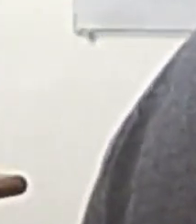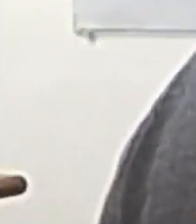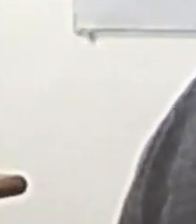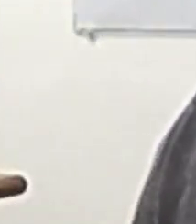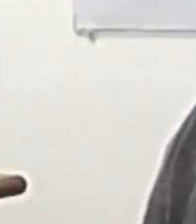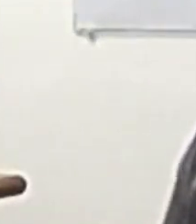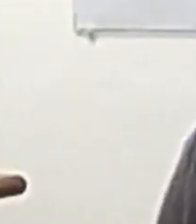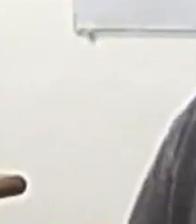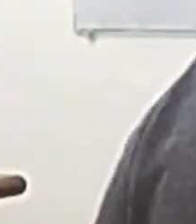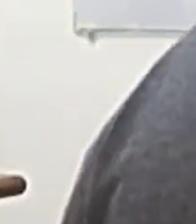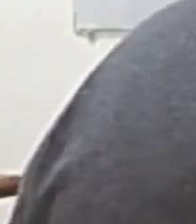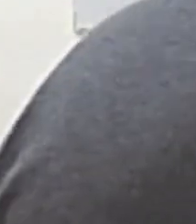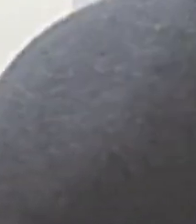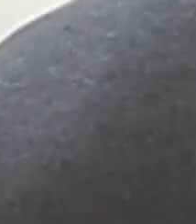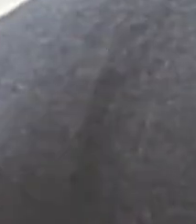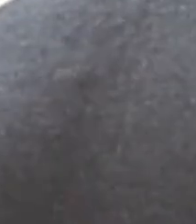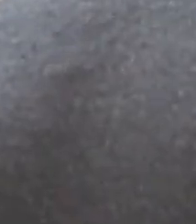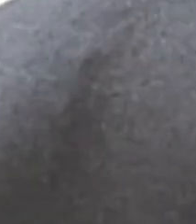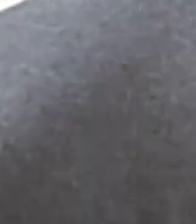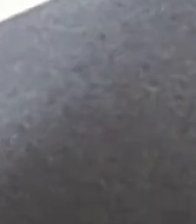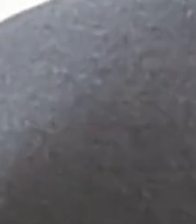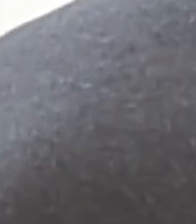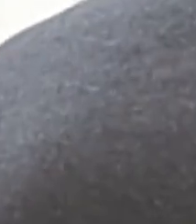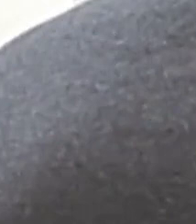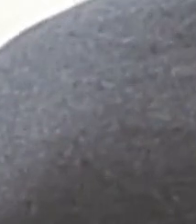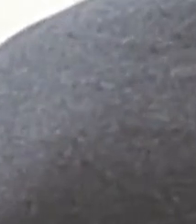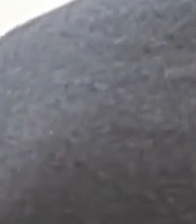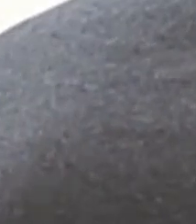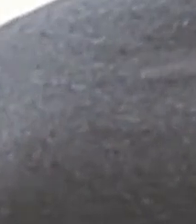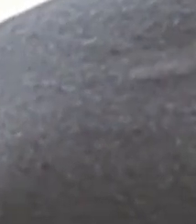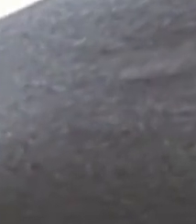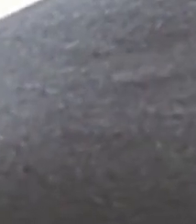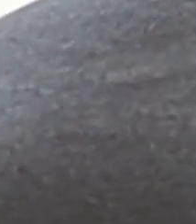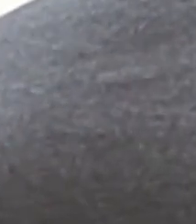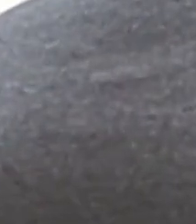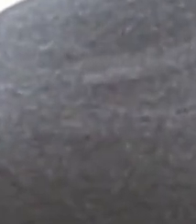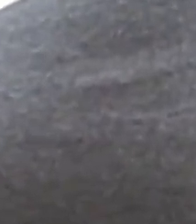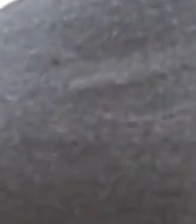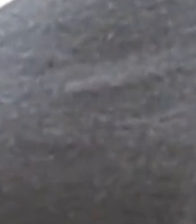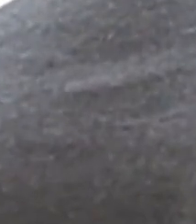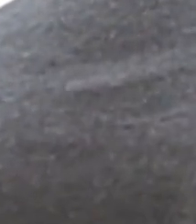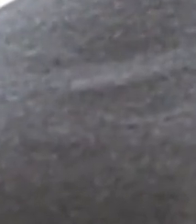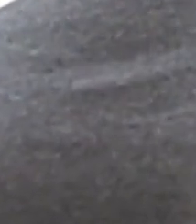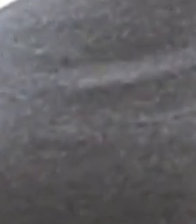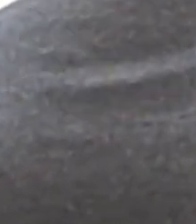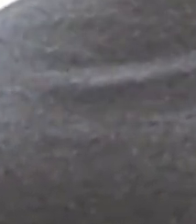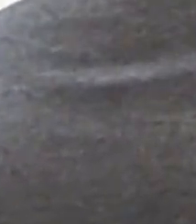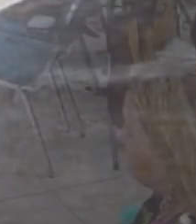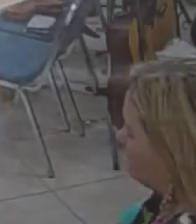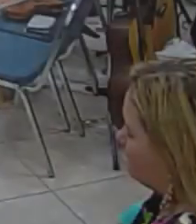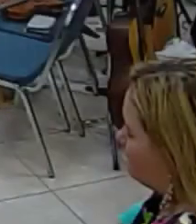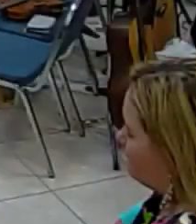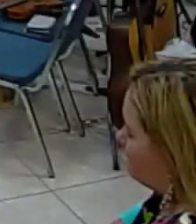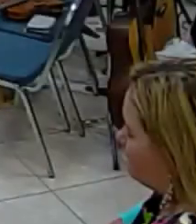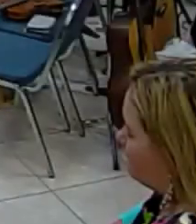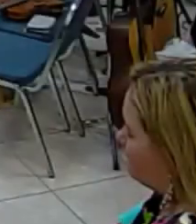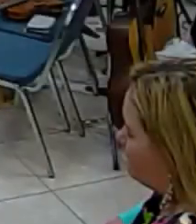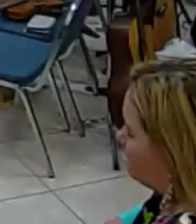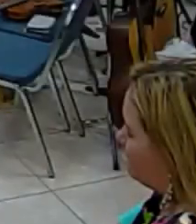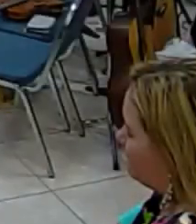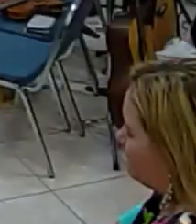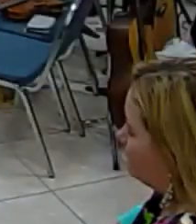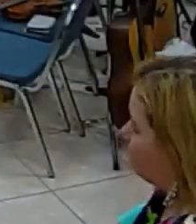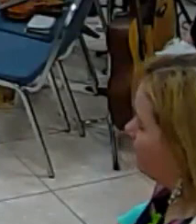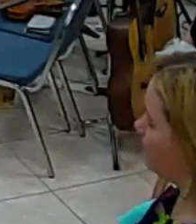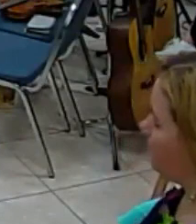have later this evening. And set, that you give us the boldness to invite, Lord, those that need to